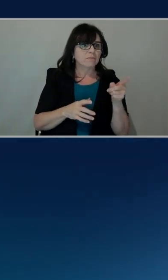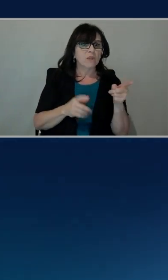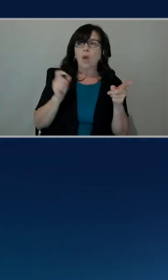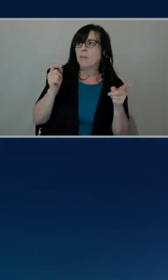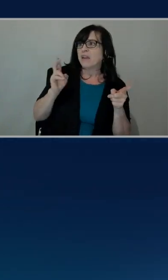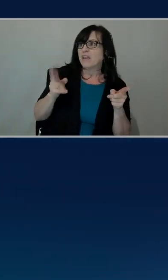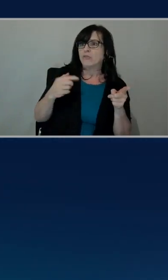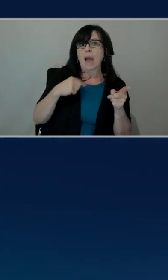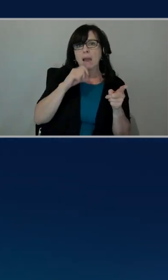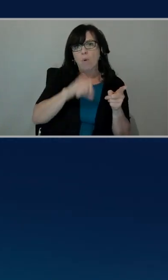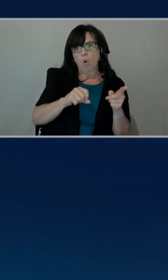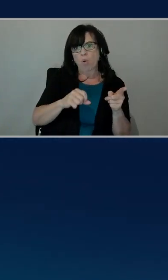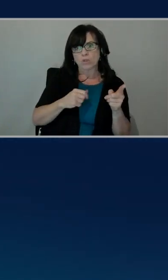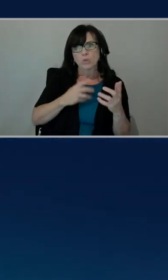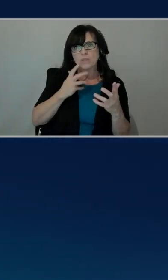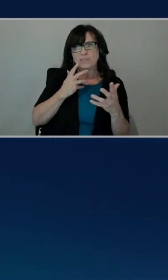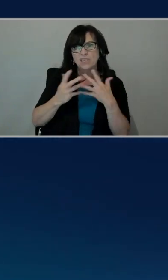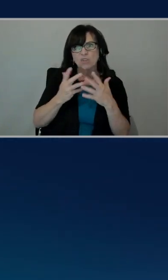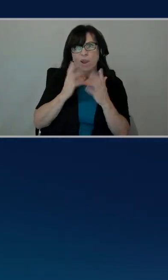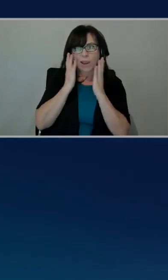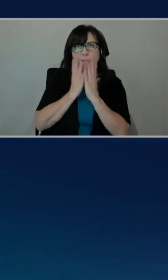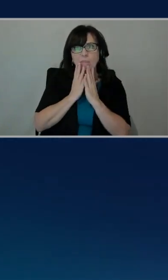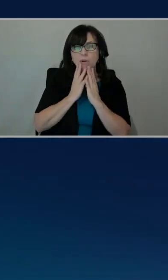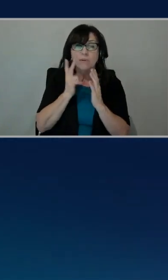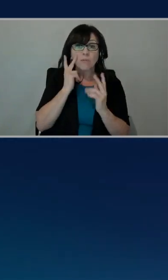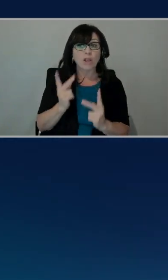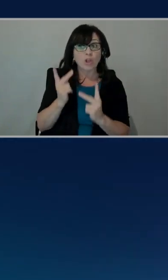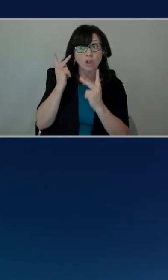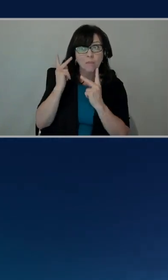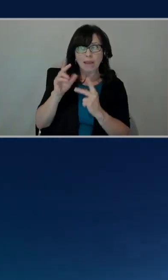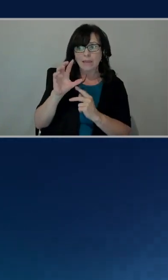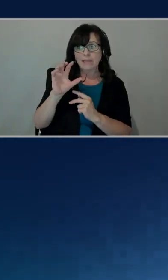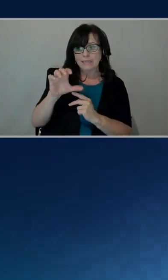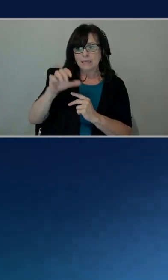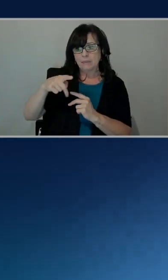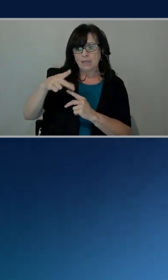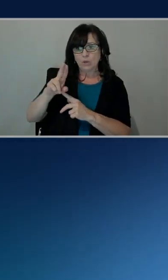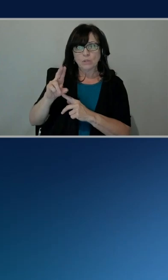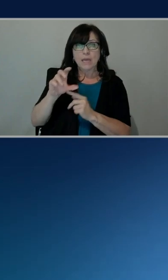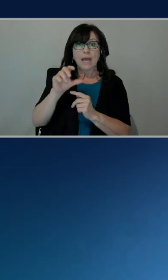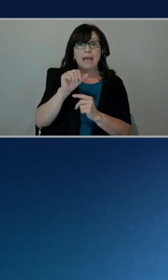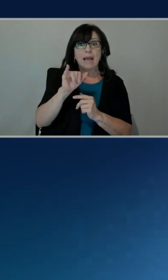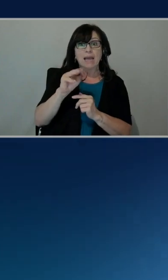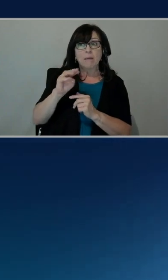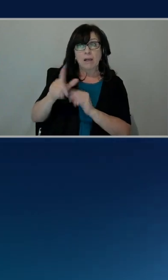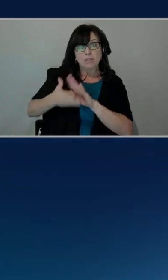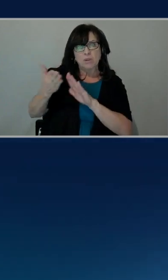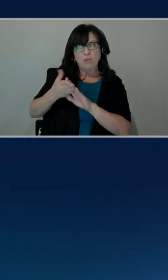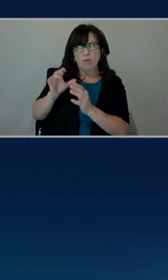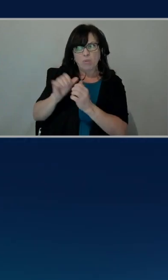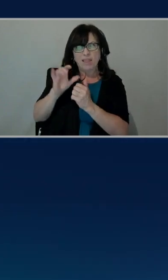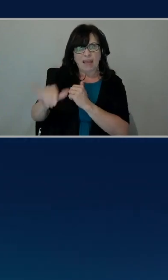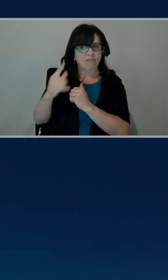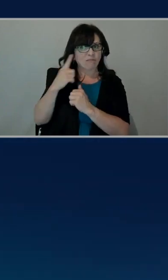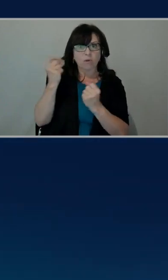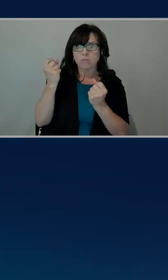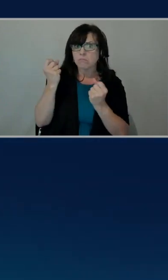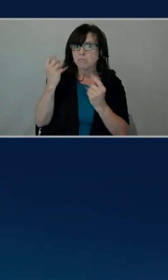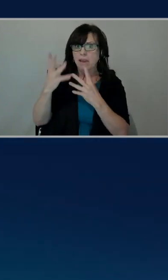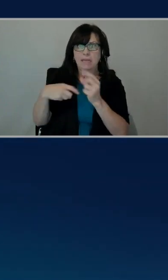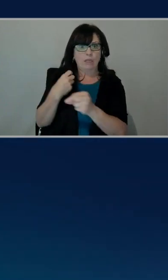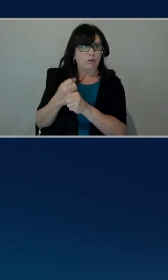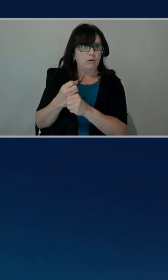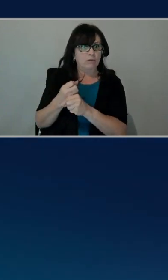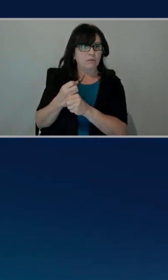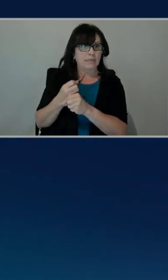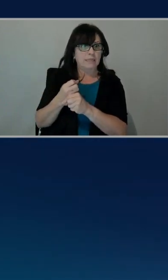got gray in my beard, right? If we go back and look at CPUs, AI/ML has been run on CPUs for a long time. Mm-hmm. It's at the forefront right